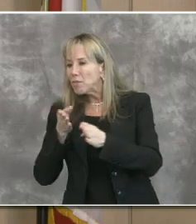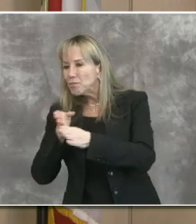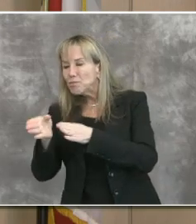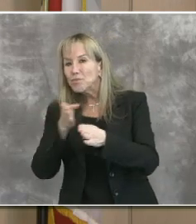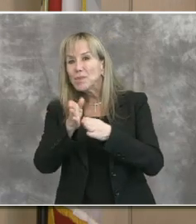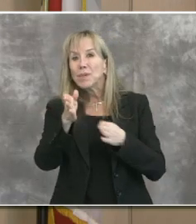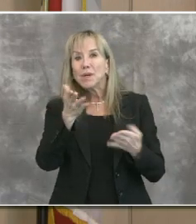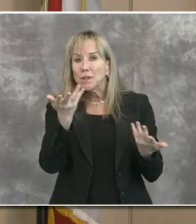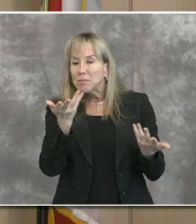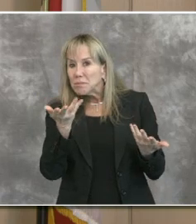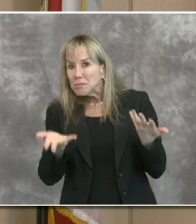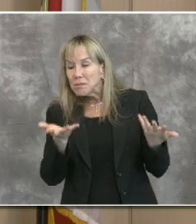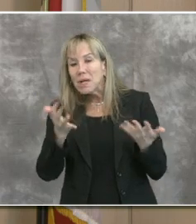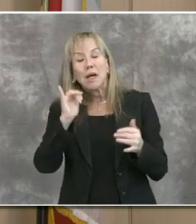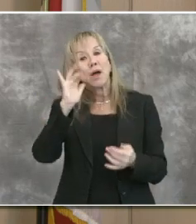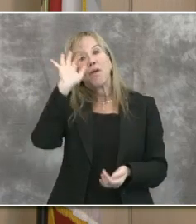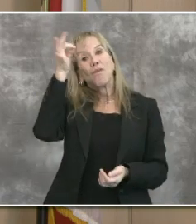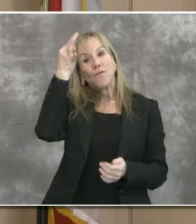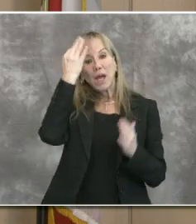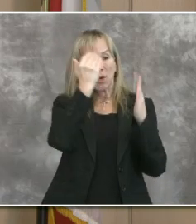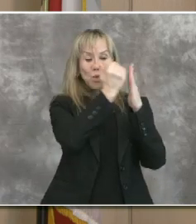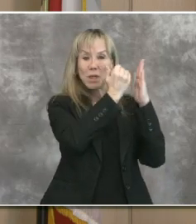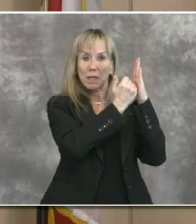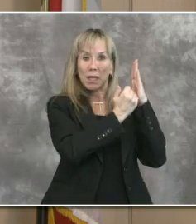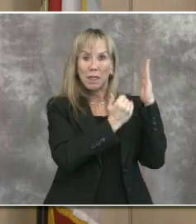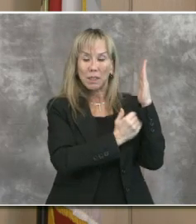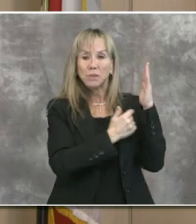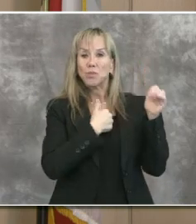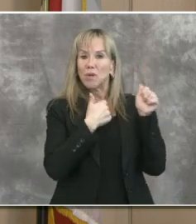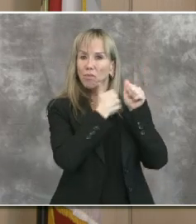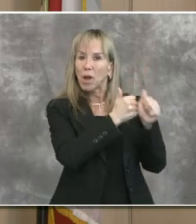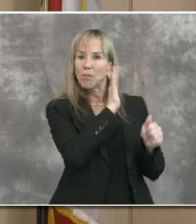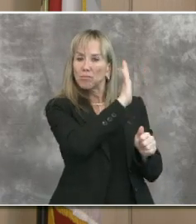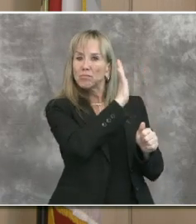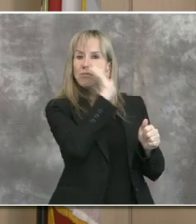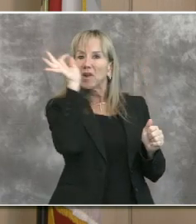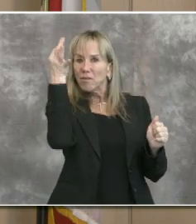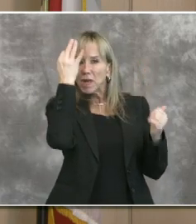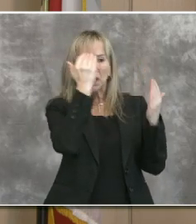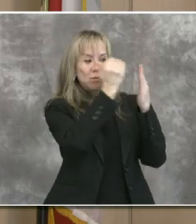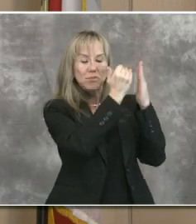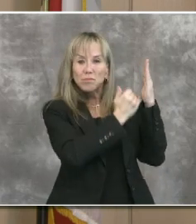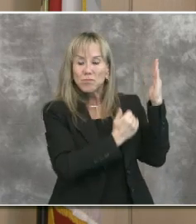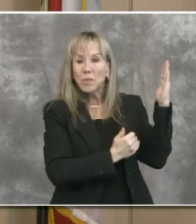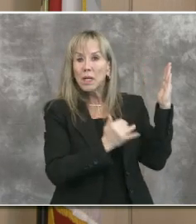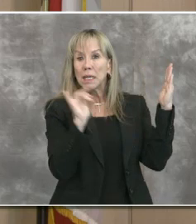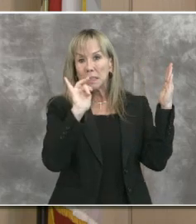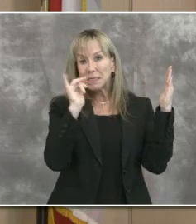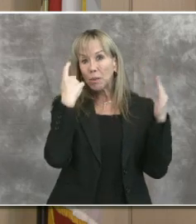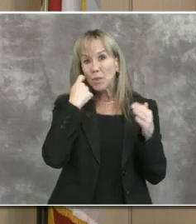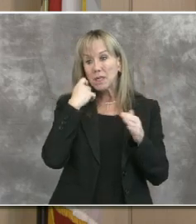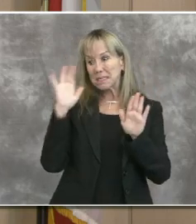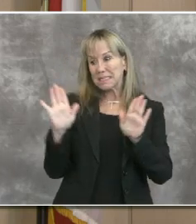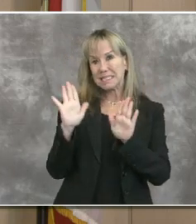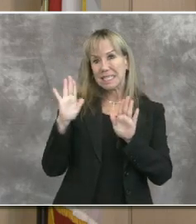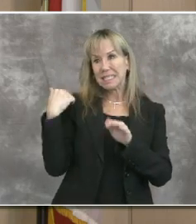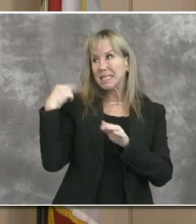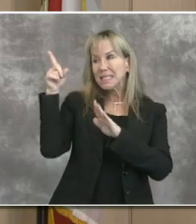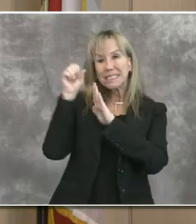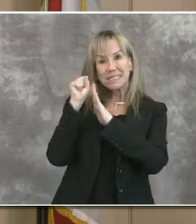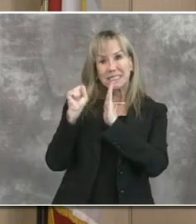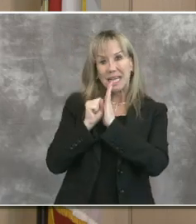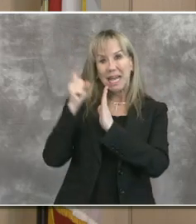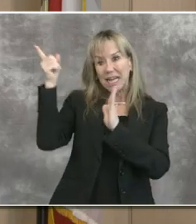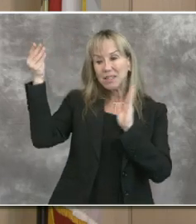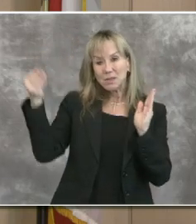Dr. McDonald mentioned, the federal guidelines, we are following that. We are looking at what was just released on Sunday from the state, and we're